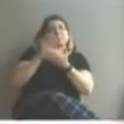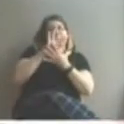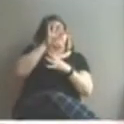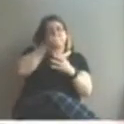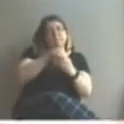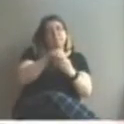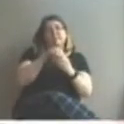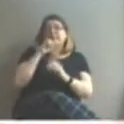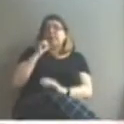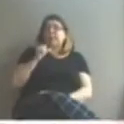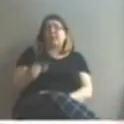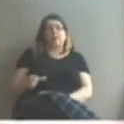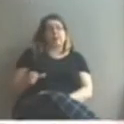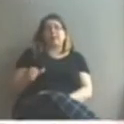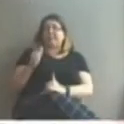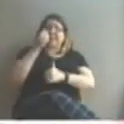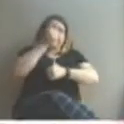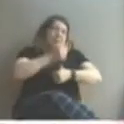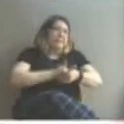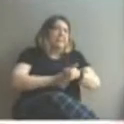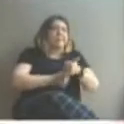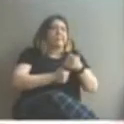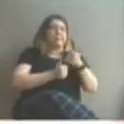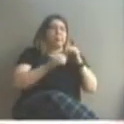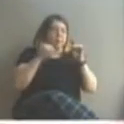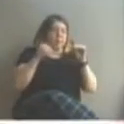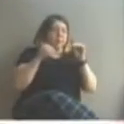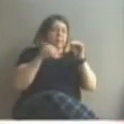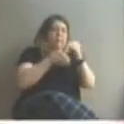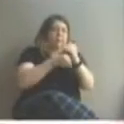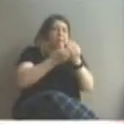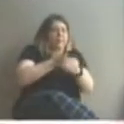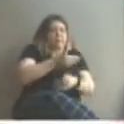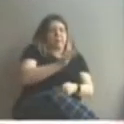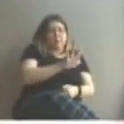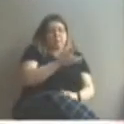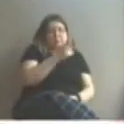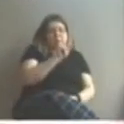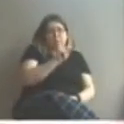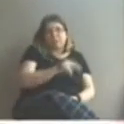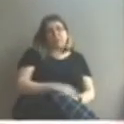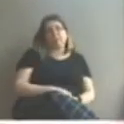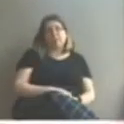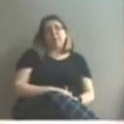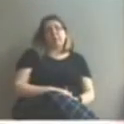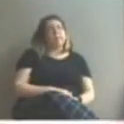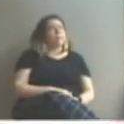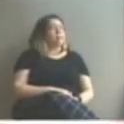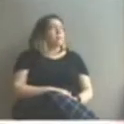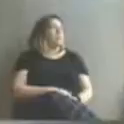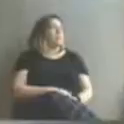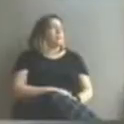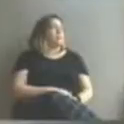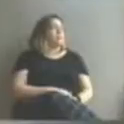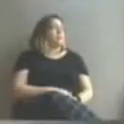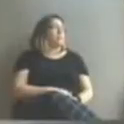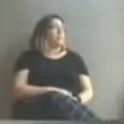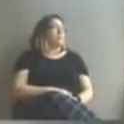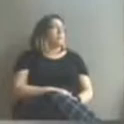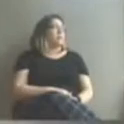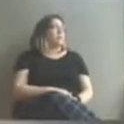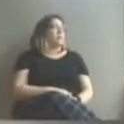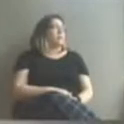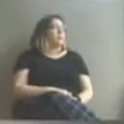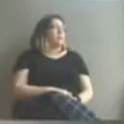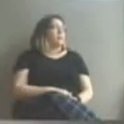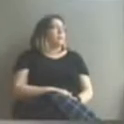part of, not each office hiring their own. Is there,